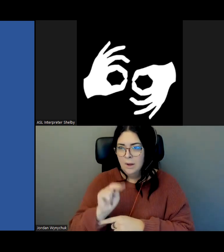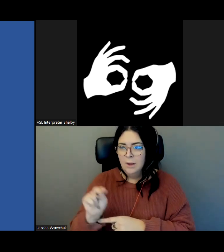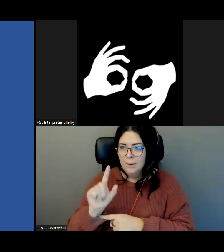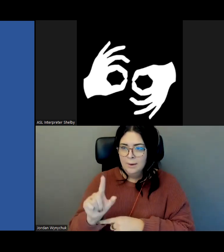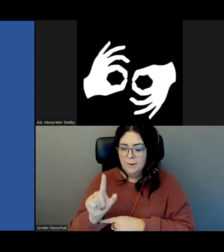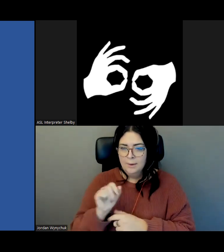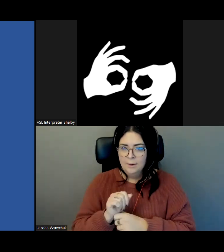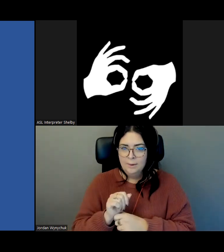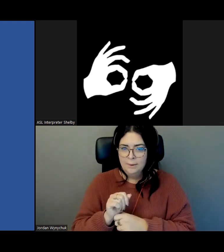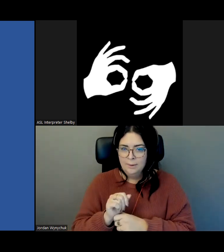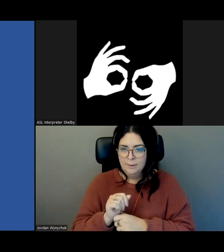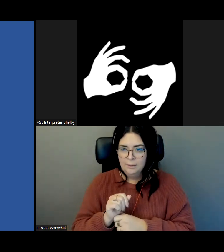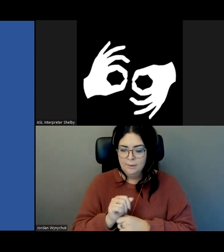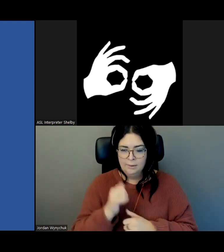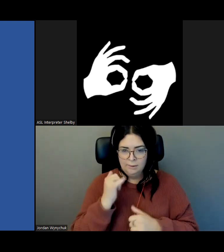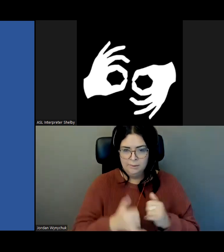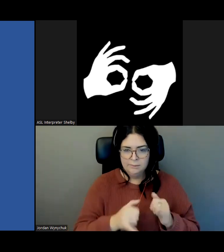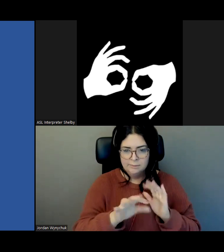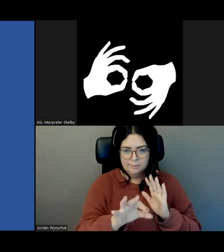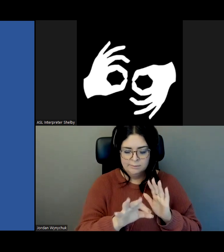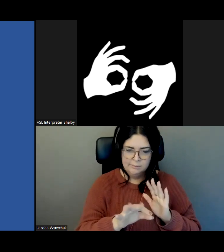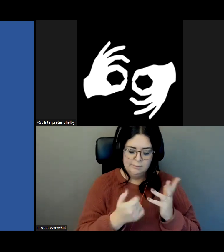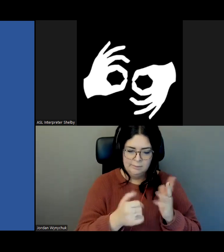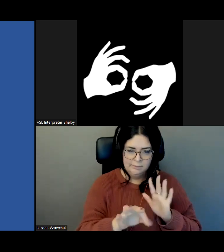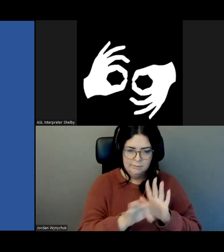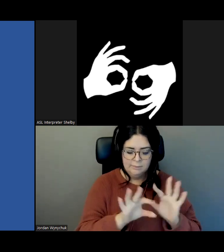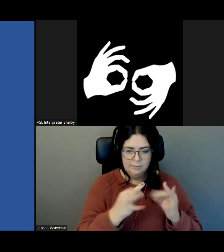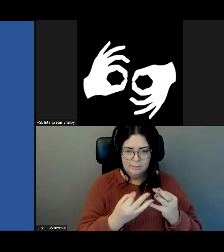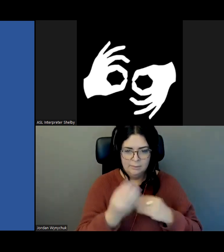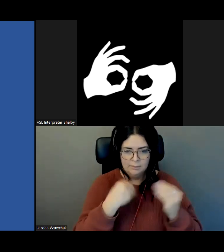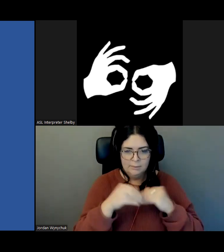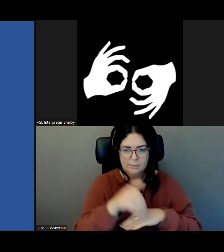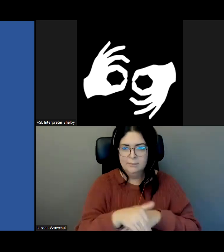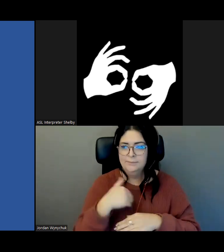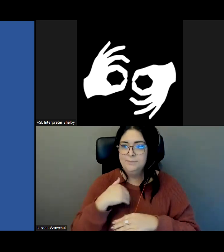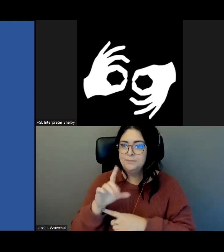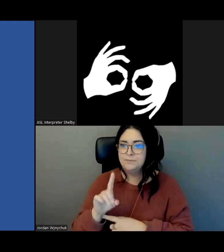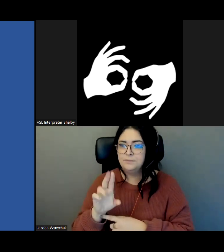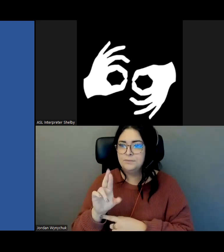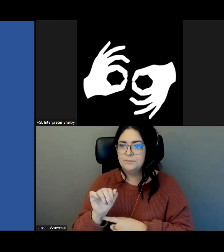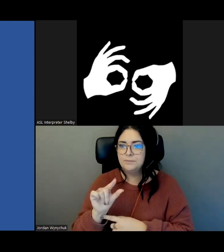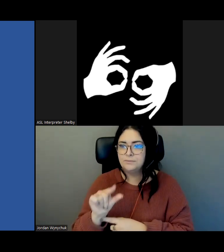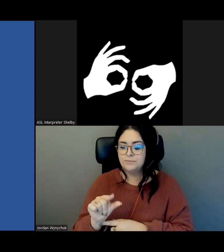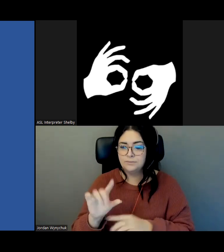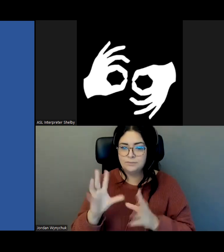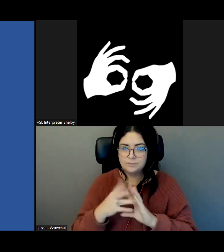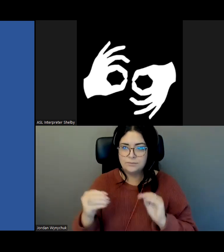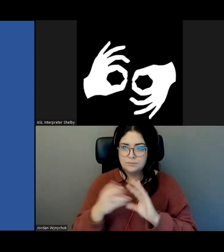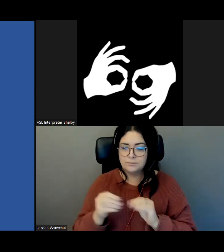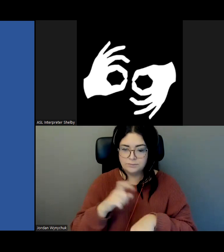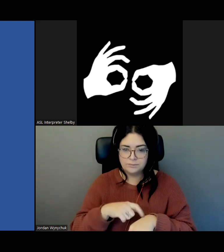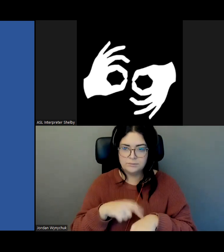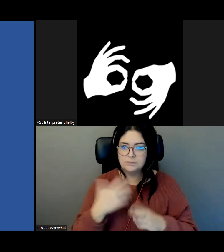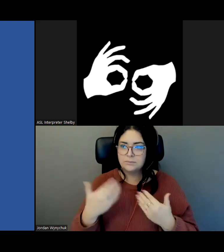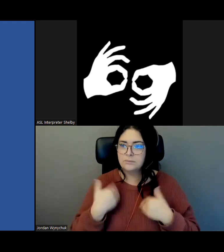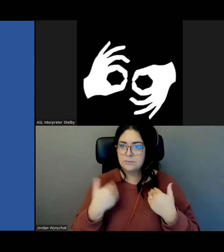past chosen family dinner that we had in December, we were able to incorporate a drag story time because there were young families that came